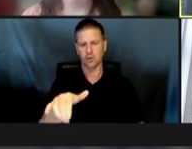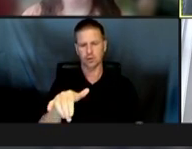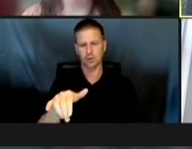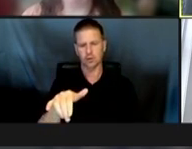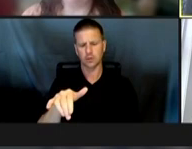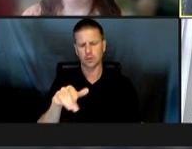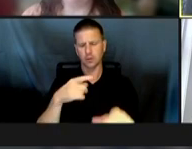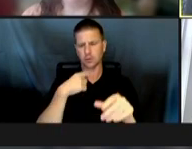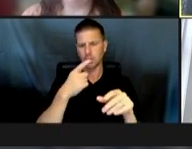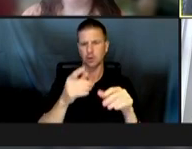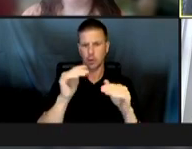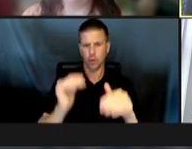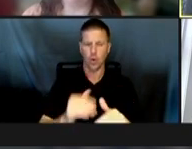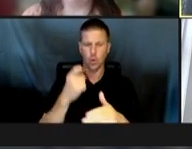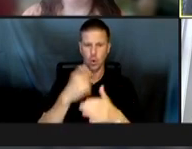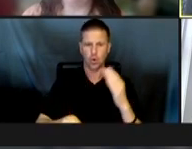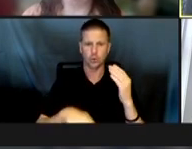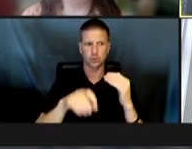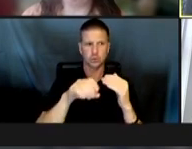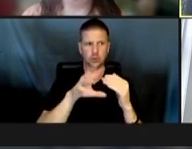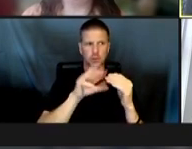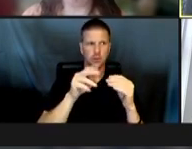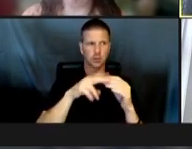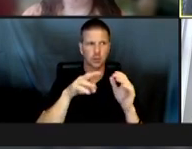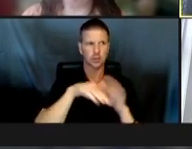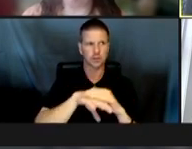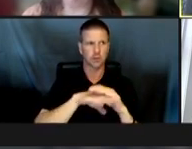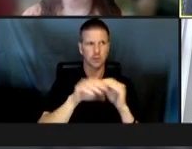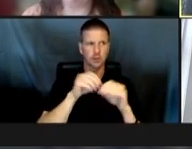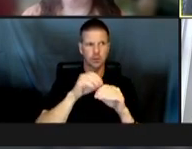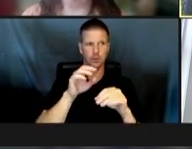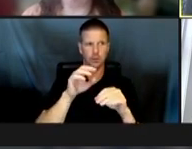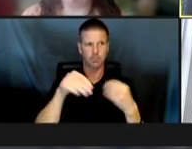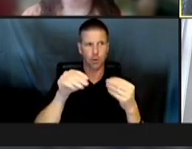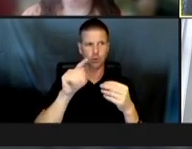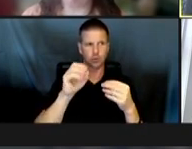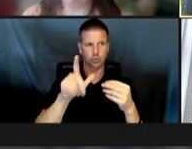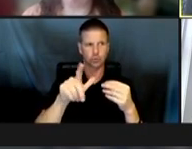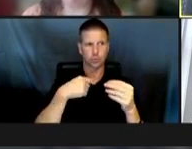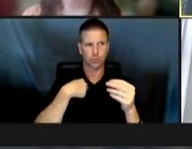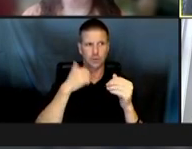So that's I would say a low cost and very accessible in the market tool that we could be,